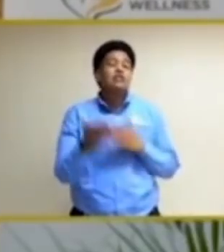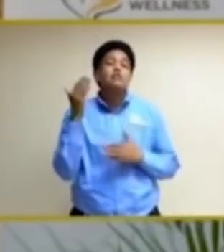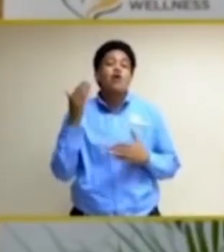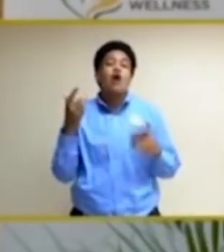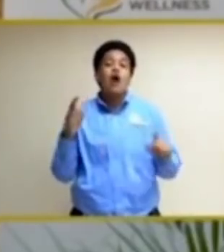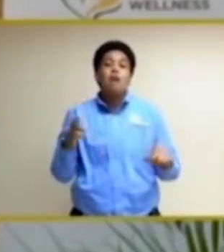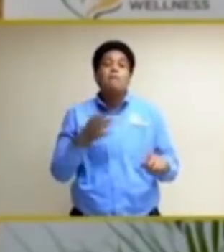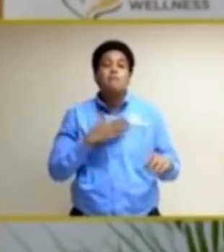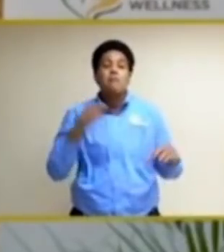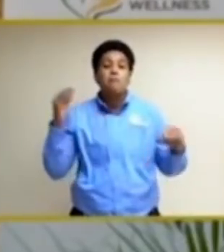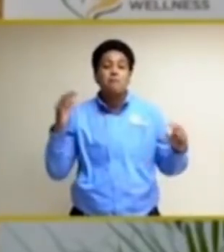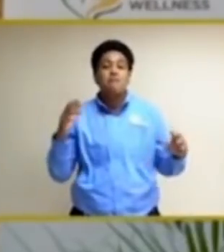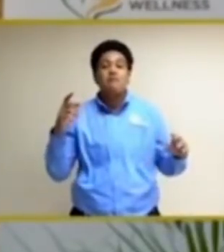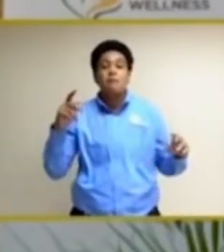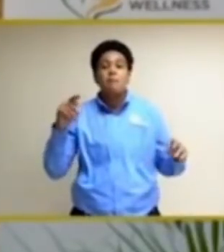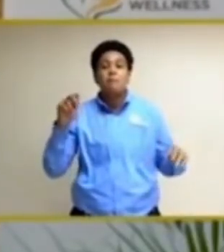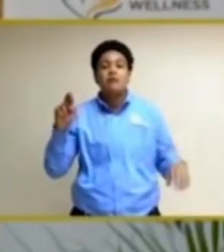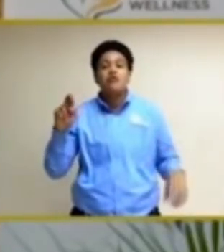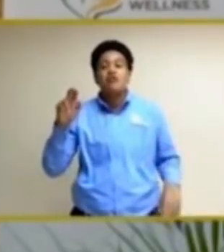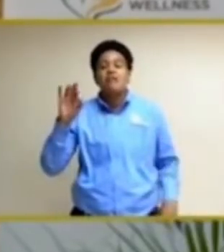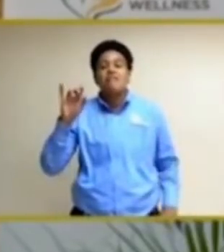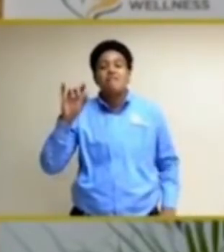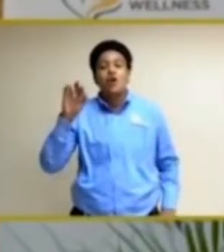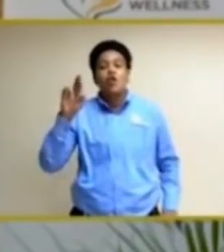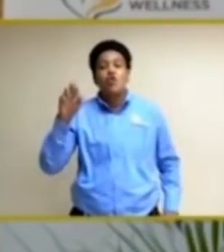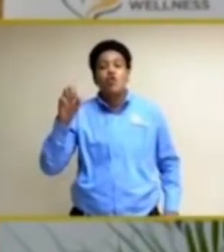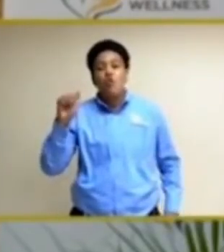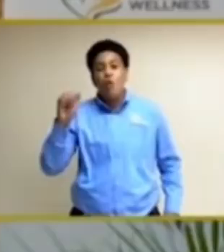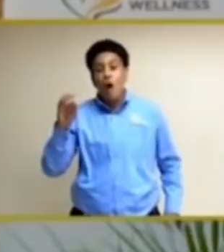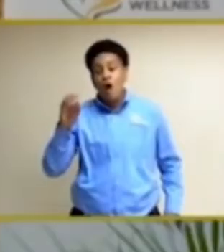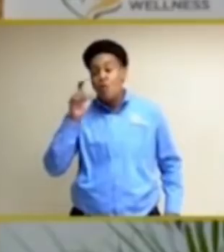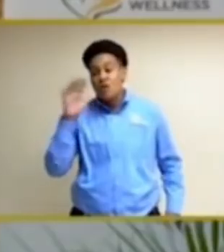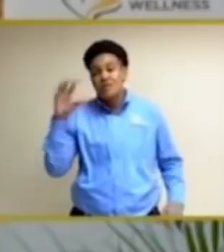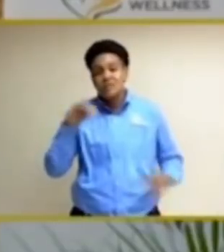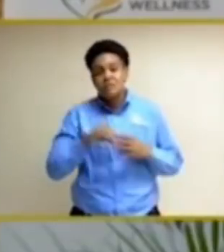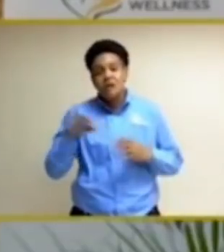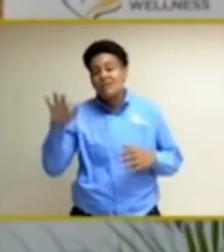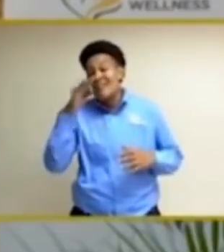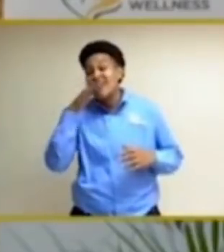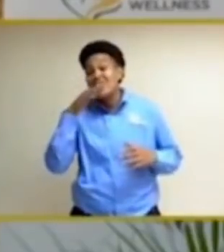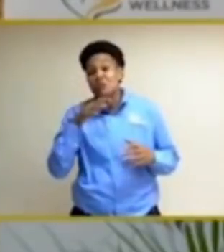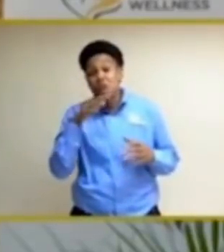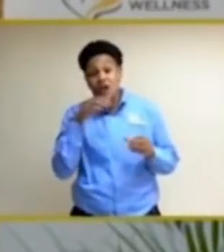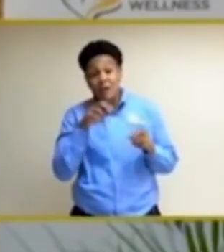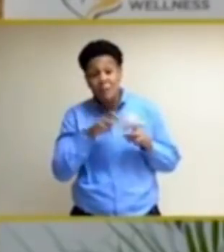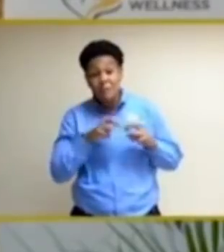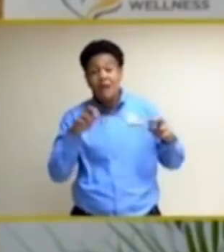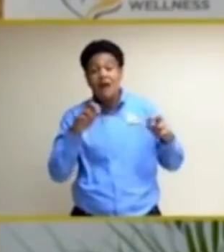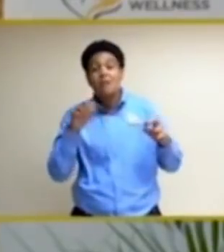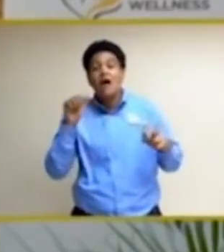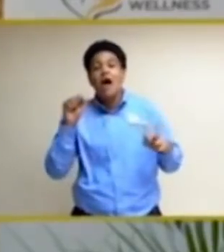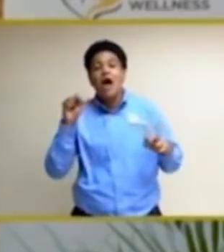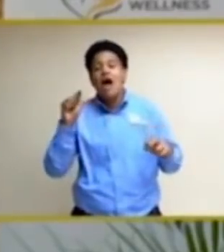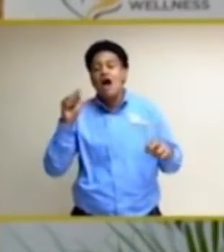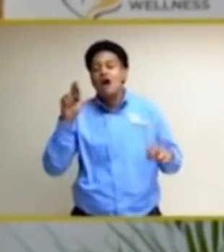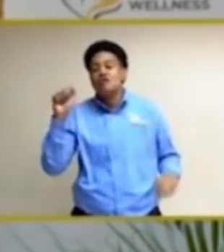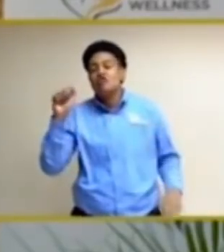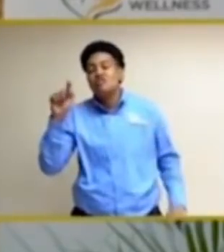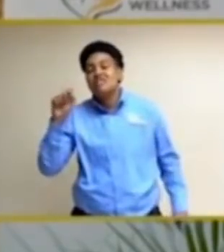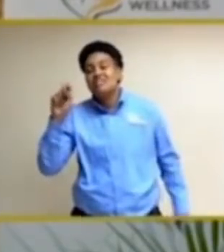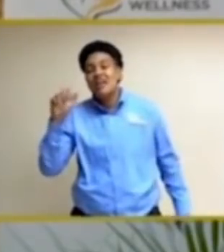by Professor Peter Figueroa, who is part of that expert panel by AstraZeneca UK that has sent out